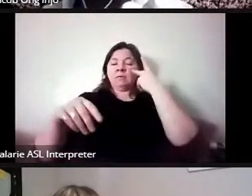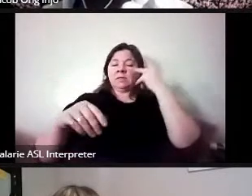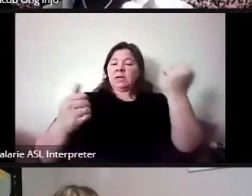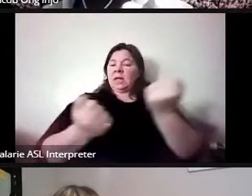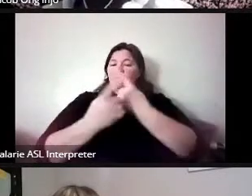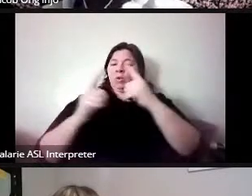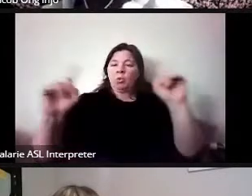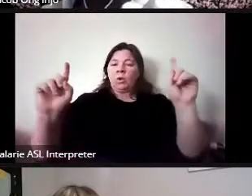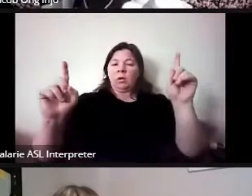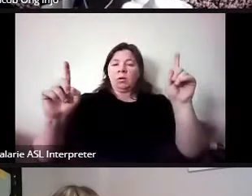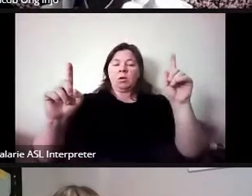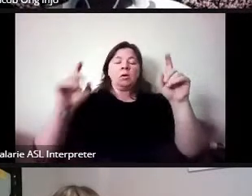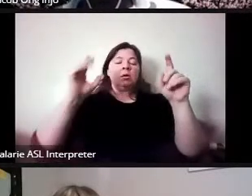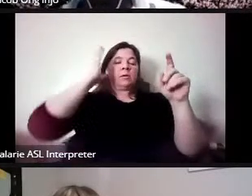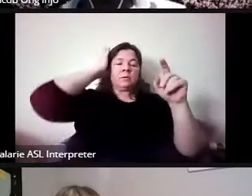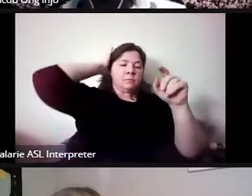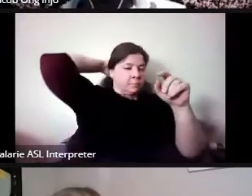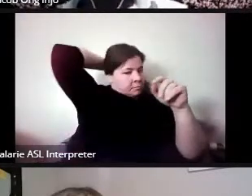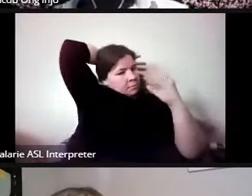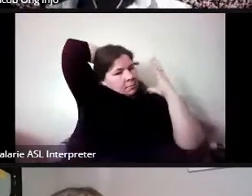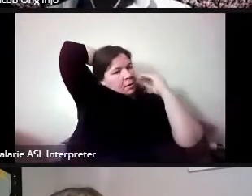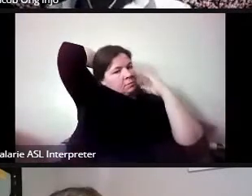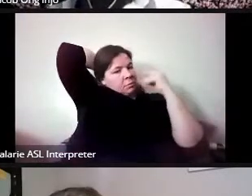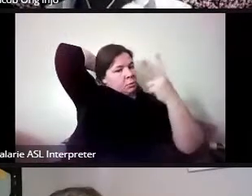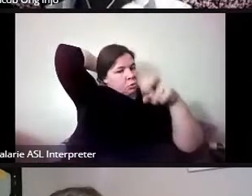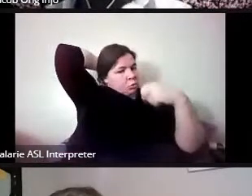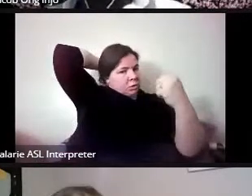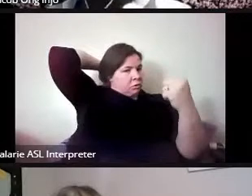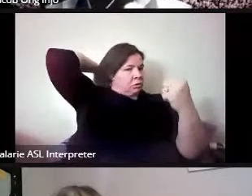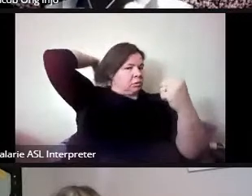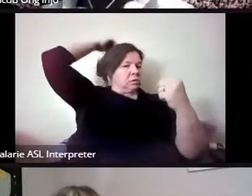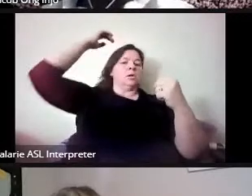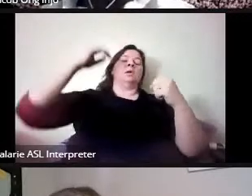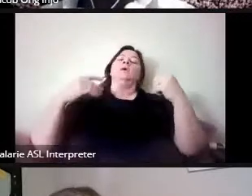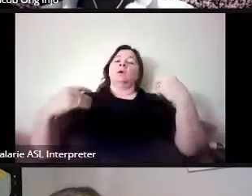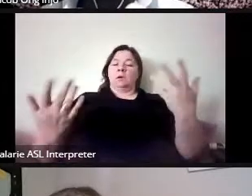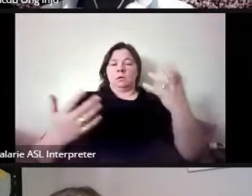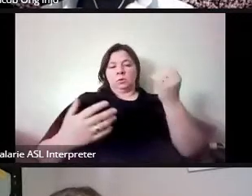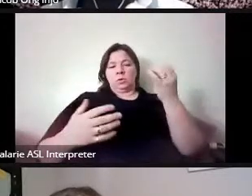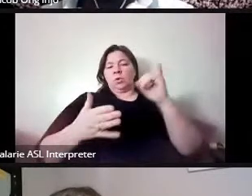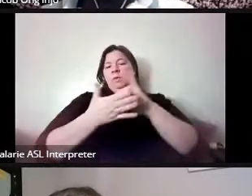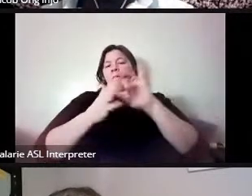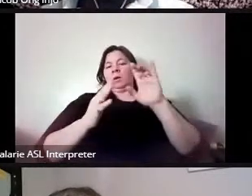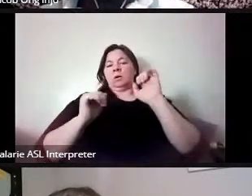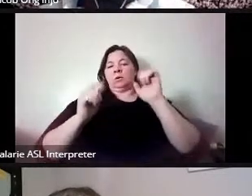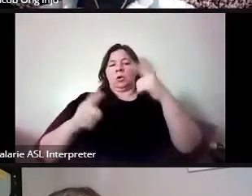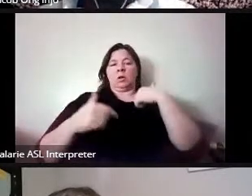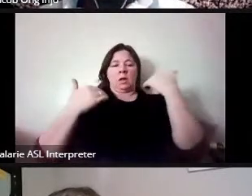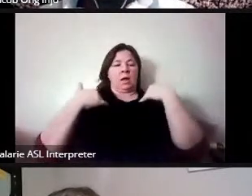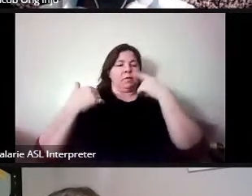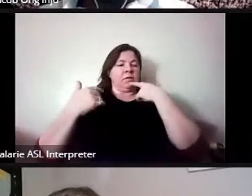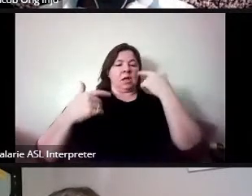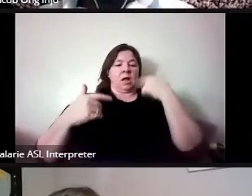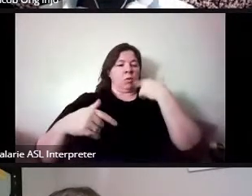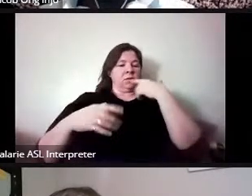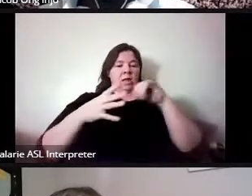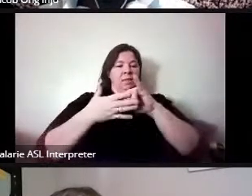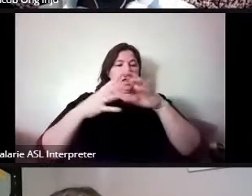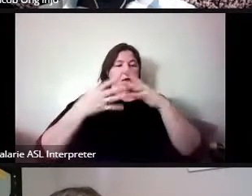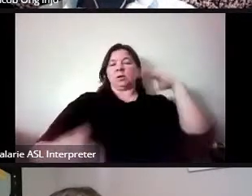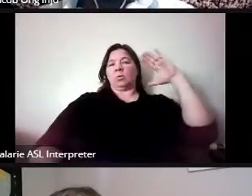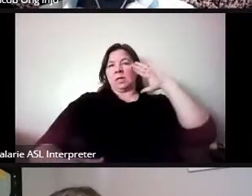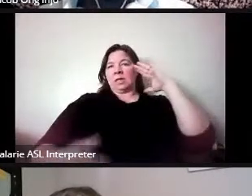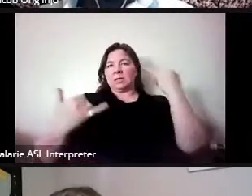for example. I mean, I've experienced it for 2 years. So anyway, yeah, that's all I got to say. I wasn't planning on saying that much. I was just going to